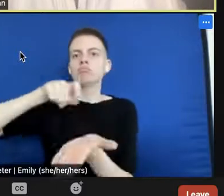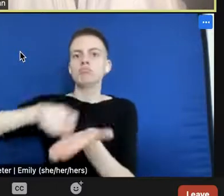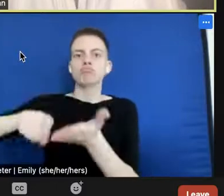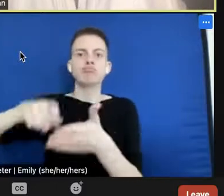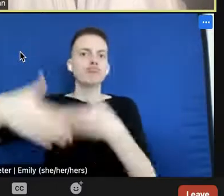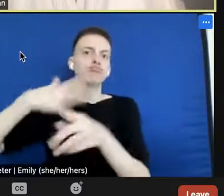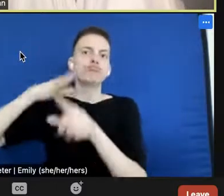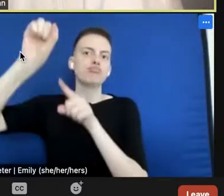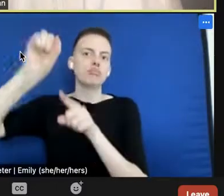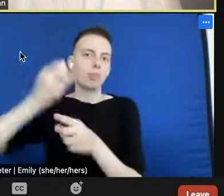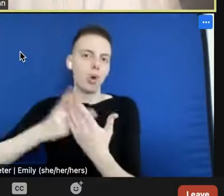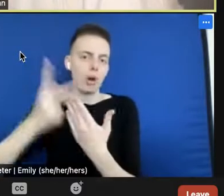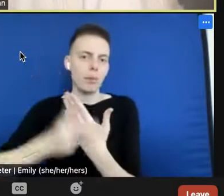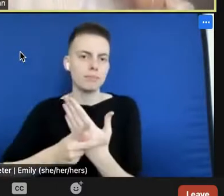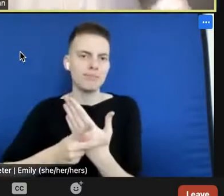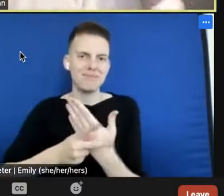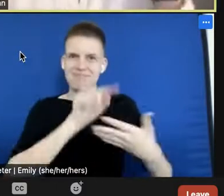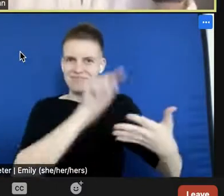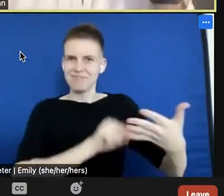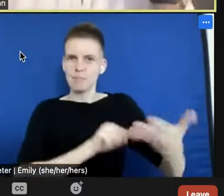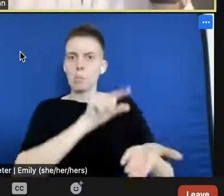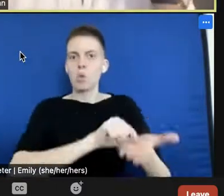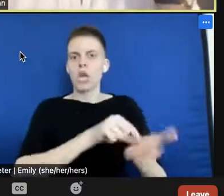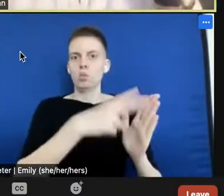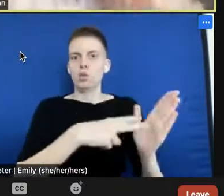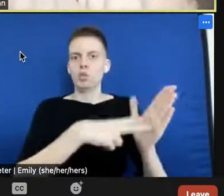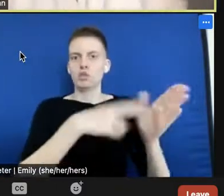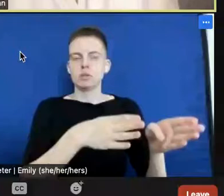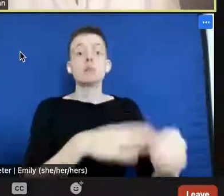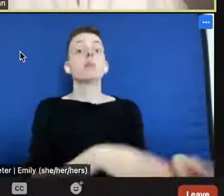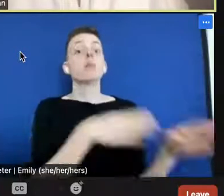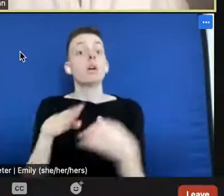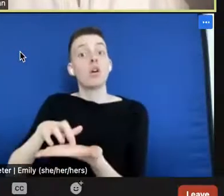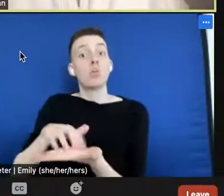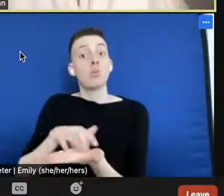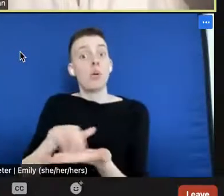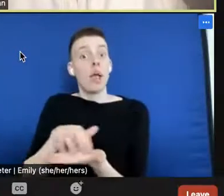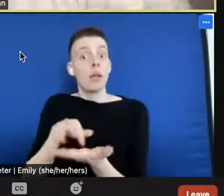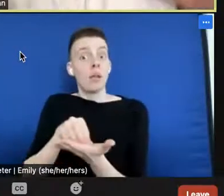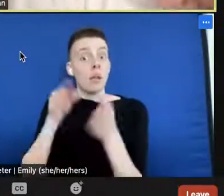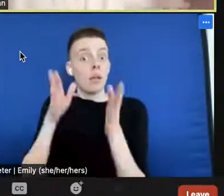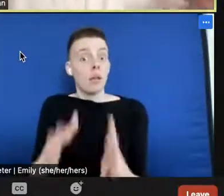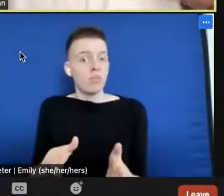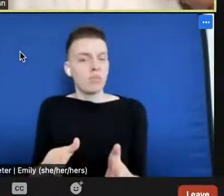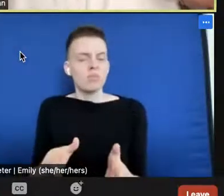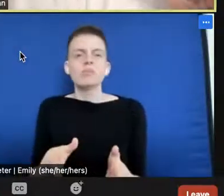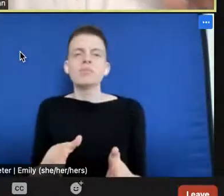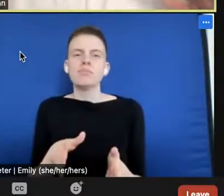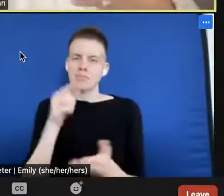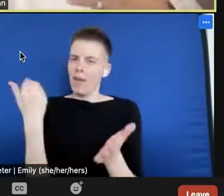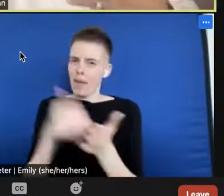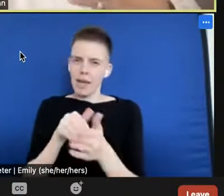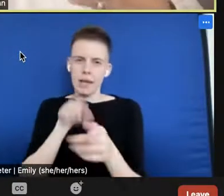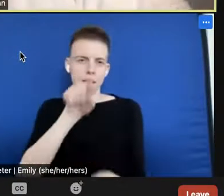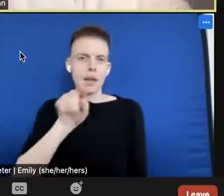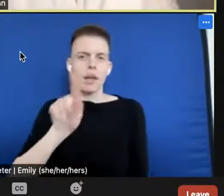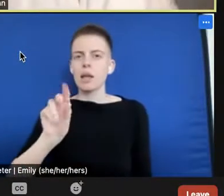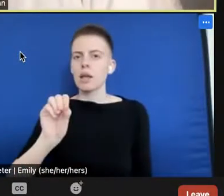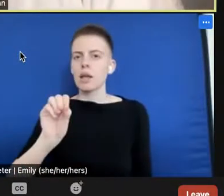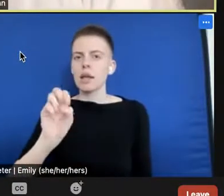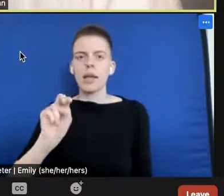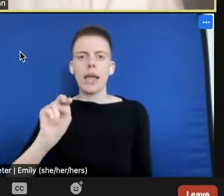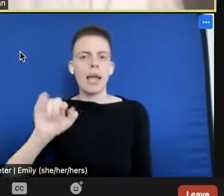readers. Braille learners were those students who show preference for exploring. This is from Koenig and Holbrook. This is not